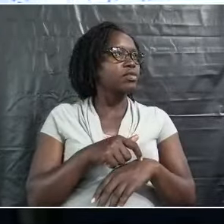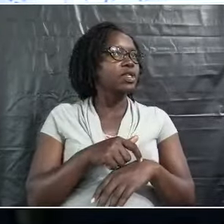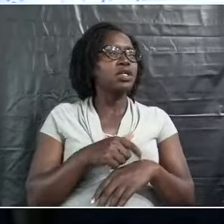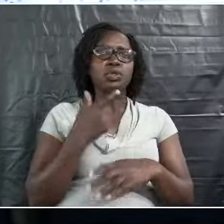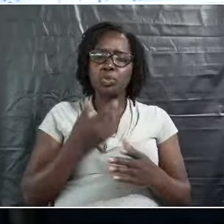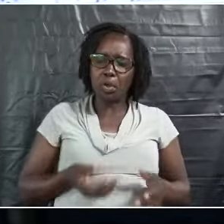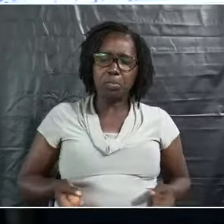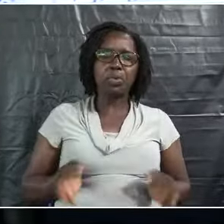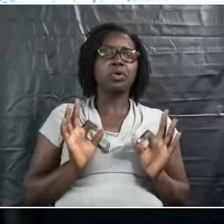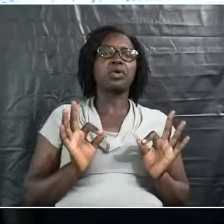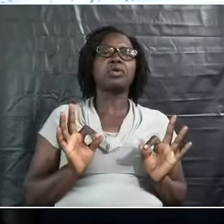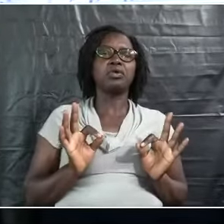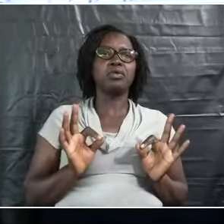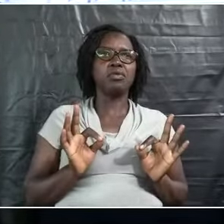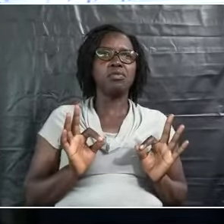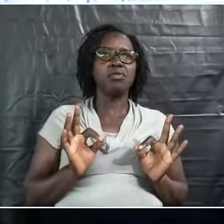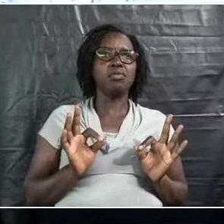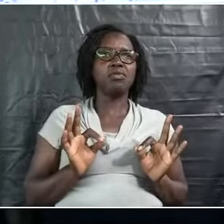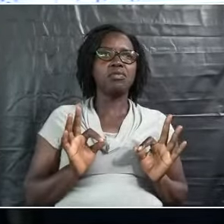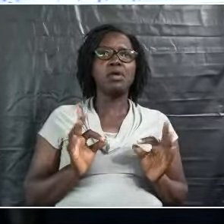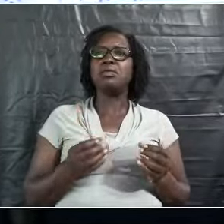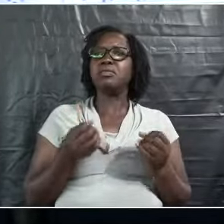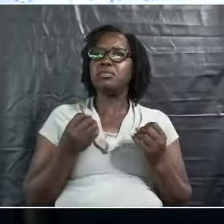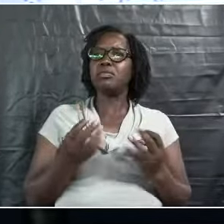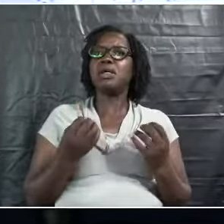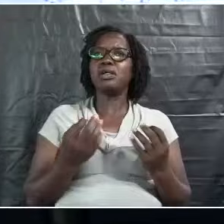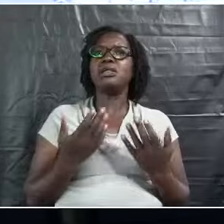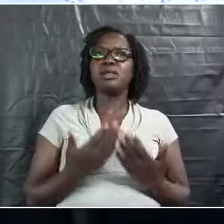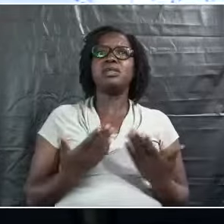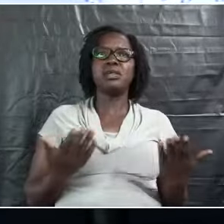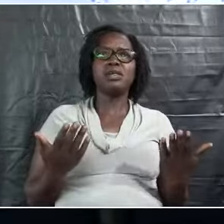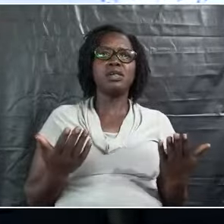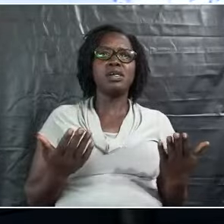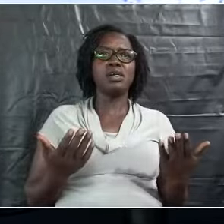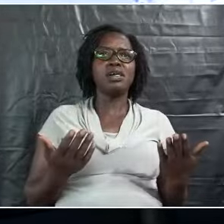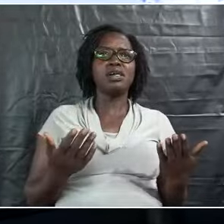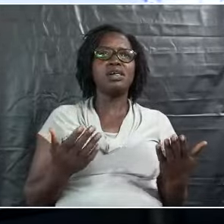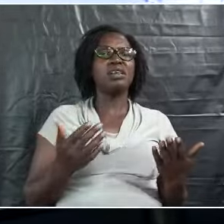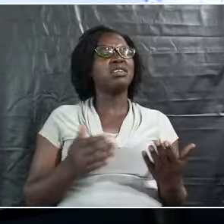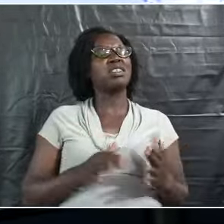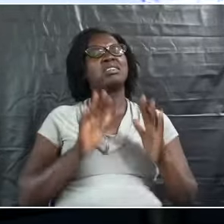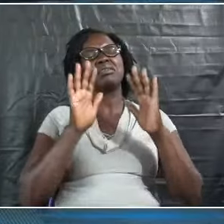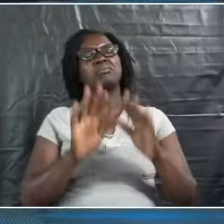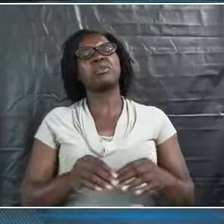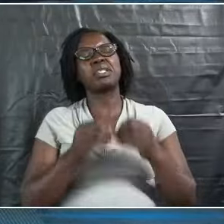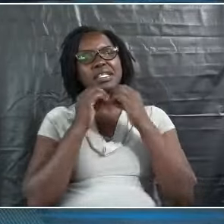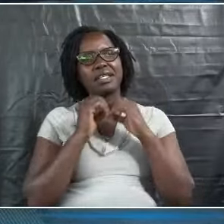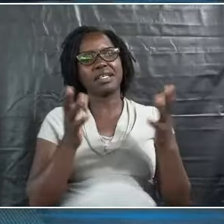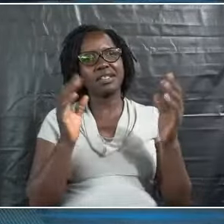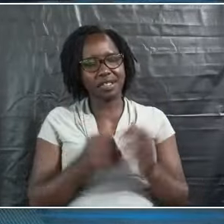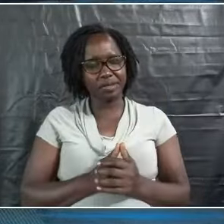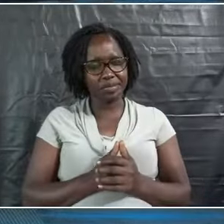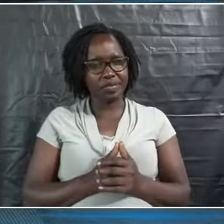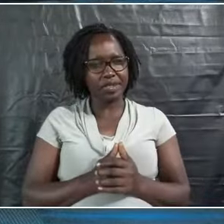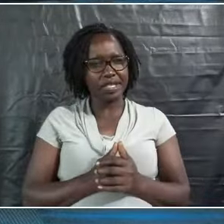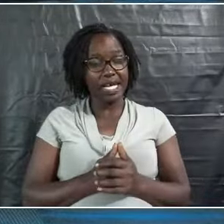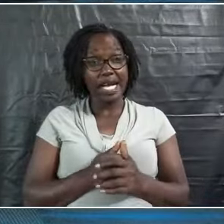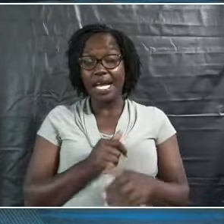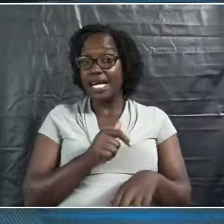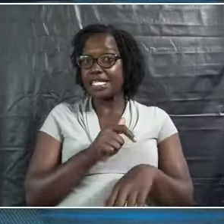money, there are so many things that are not necessary. Once